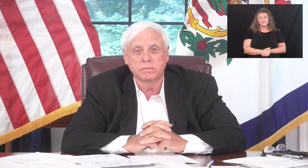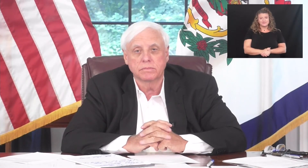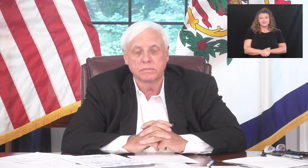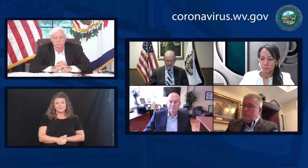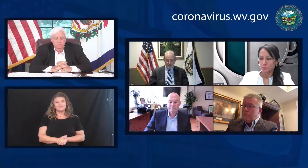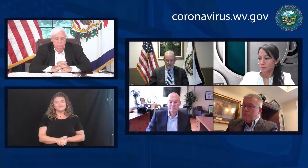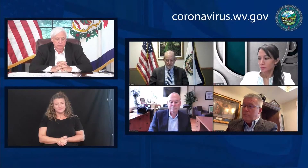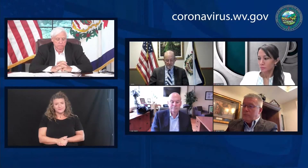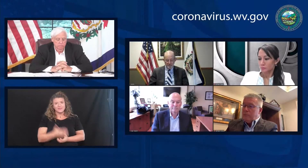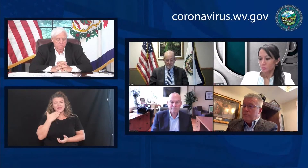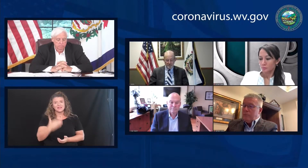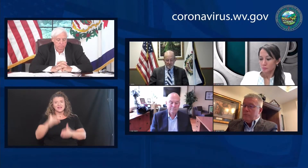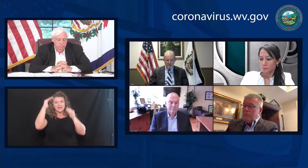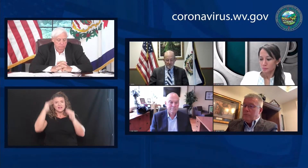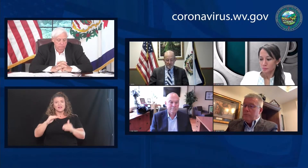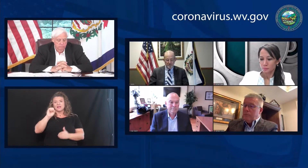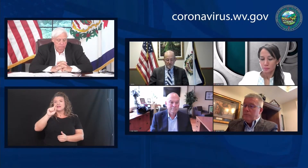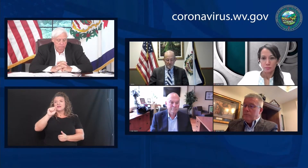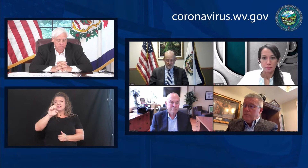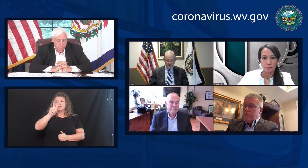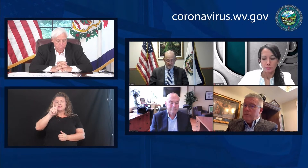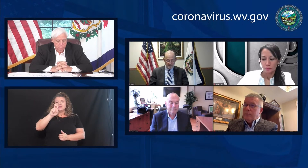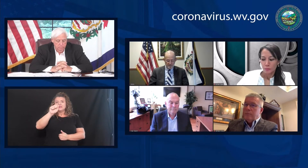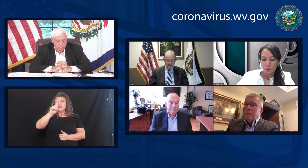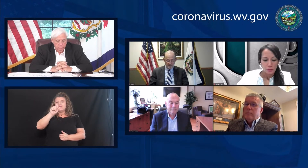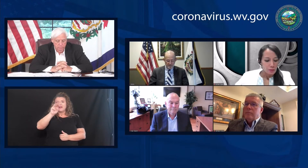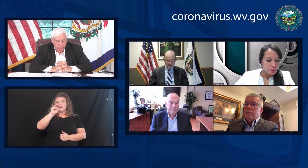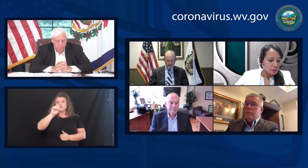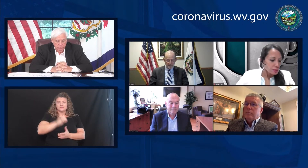All right, thank you, Mark. Next is Steve Adams with Ogden Newspapers.